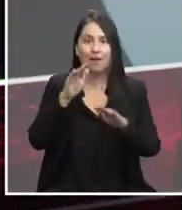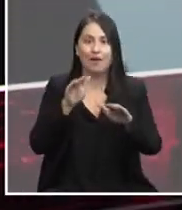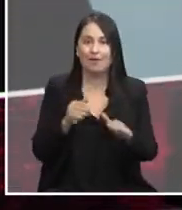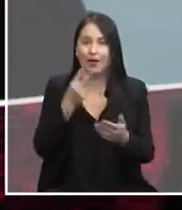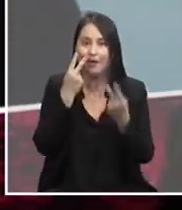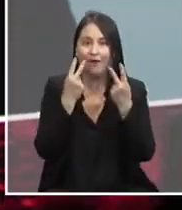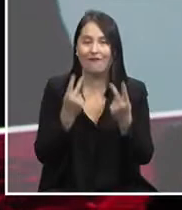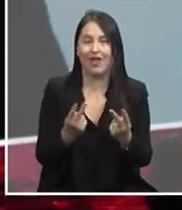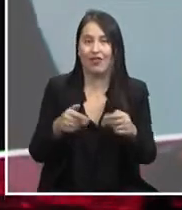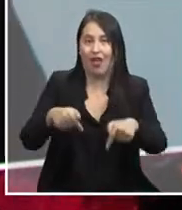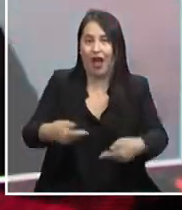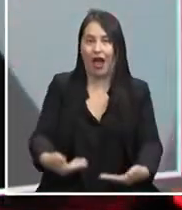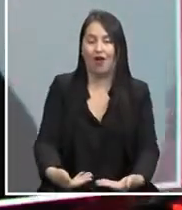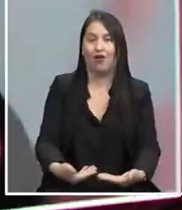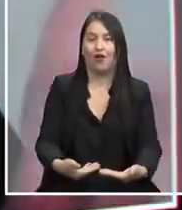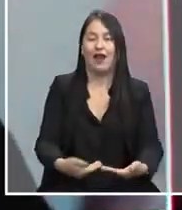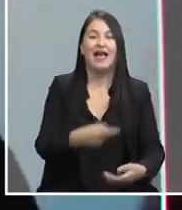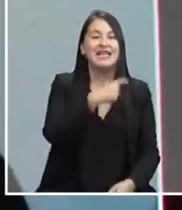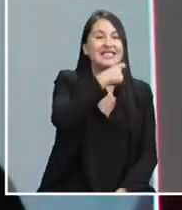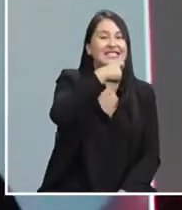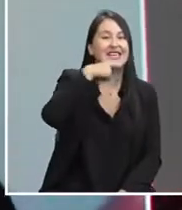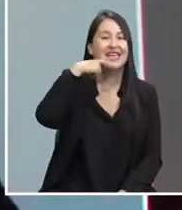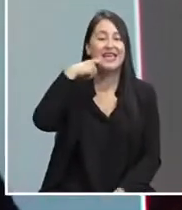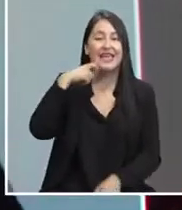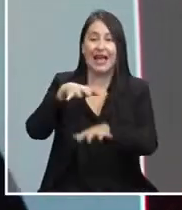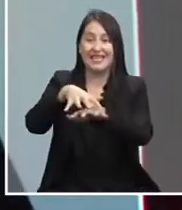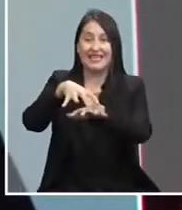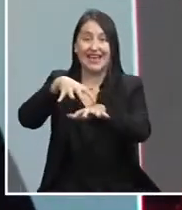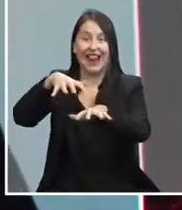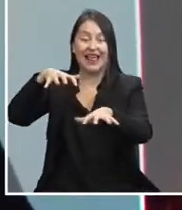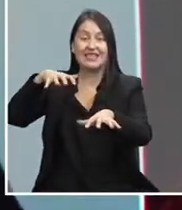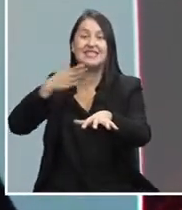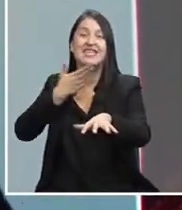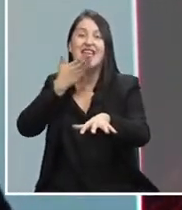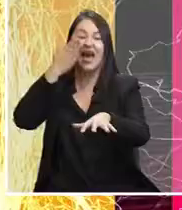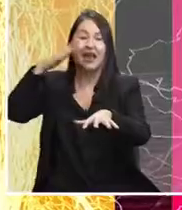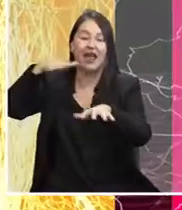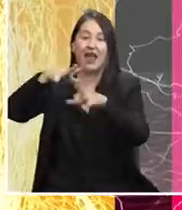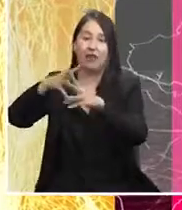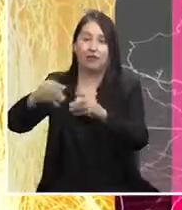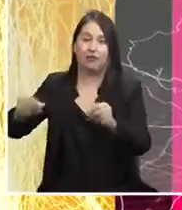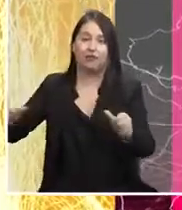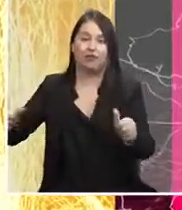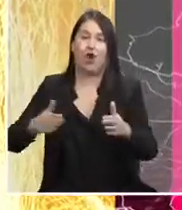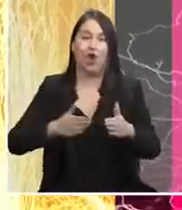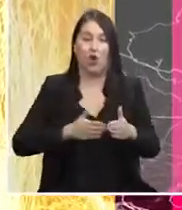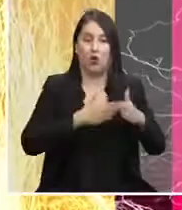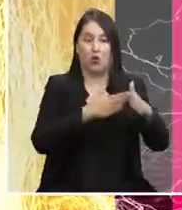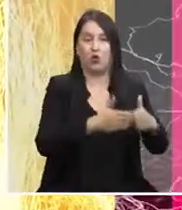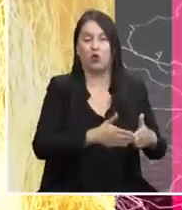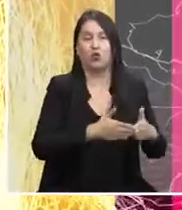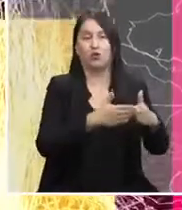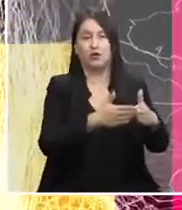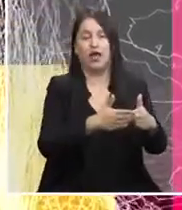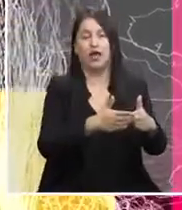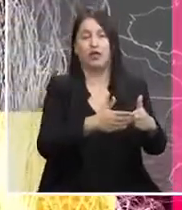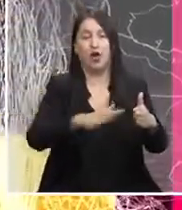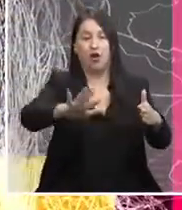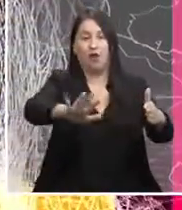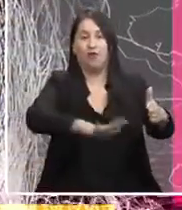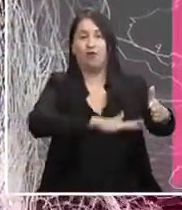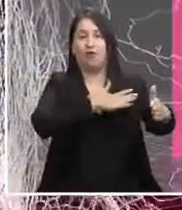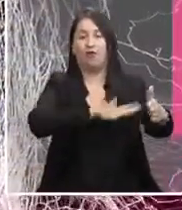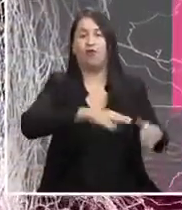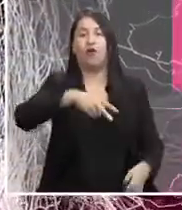sea level rise, cruise ships making their way across the ice-free Northern Ocean in late summer. Here in your region, you